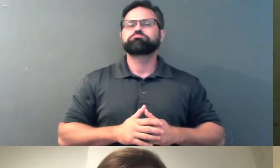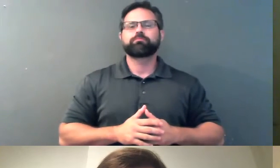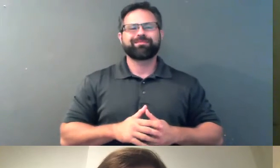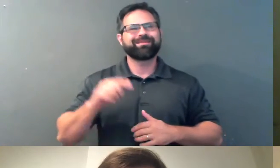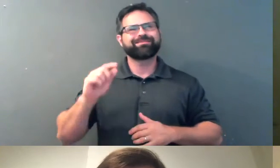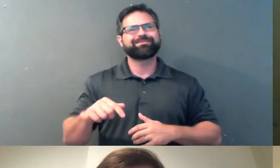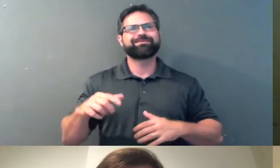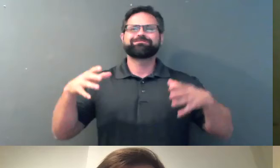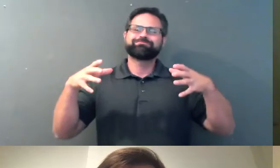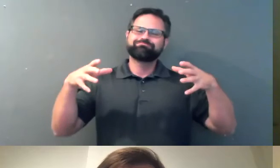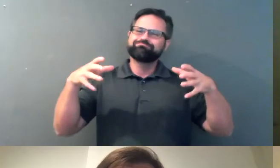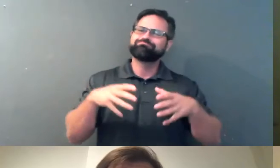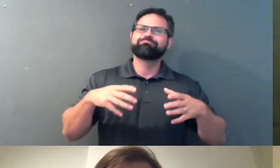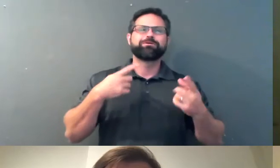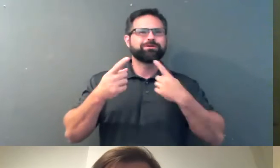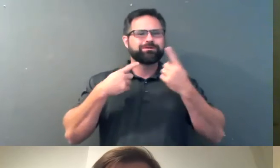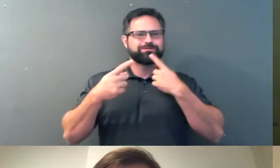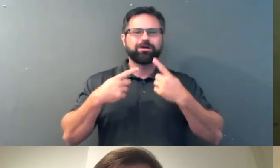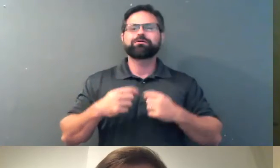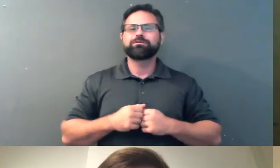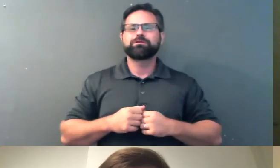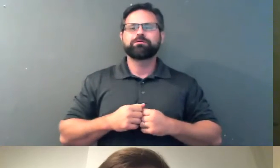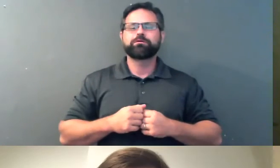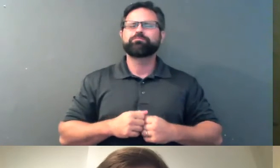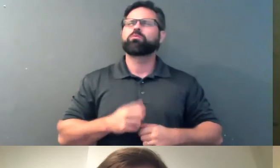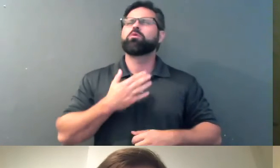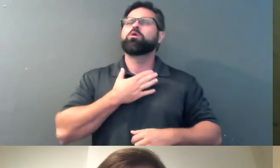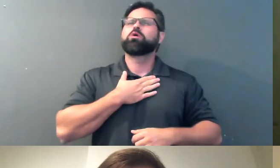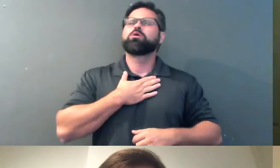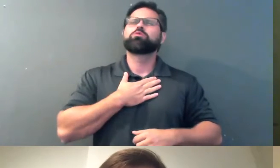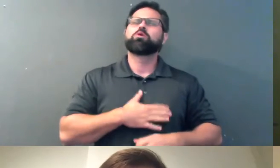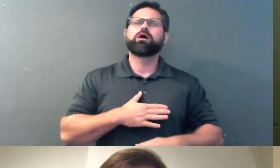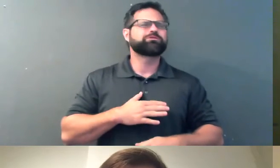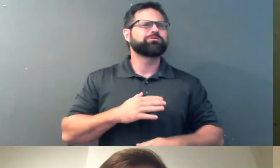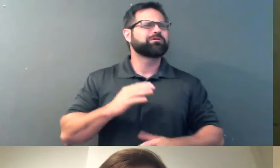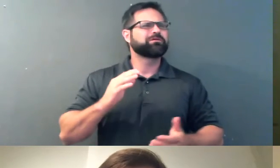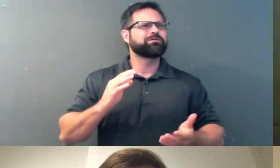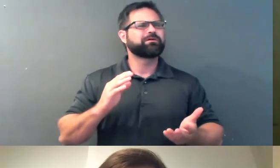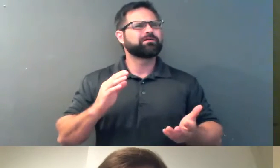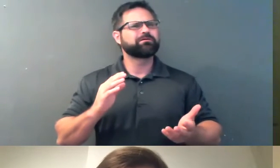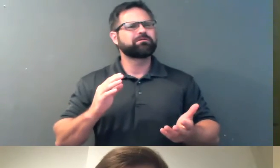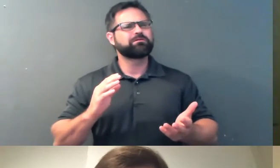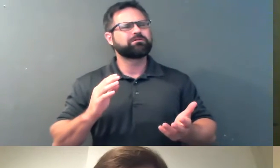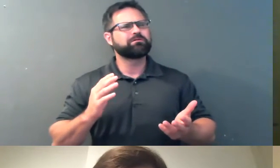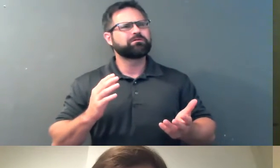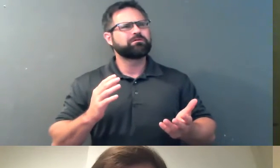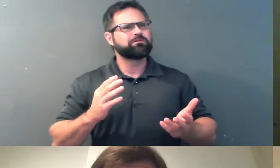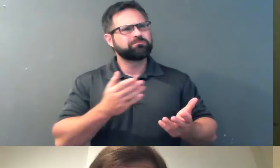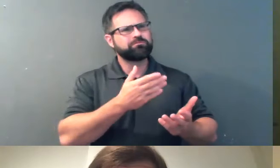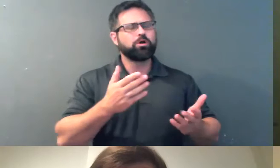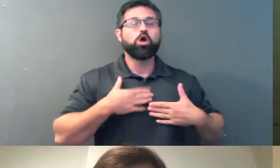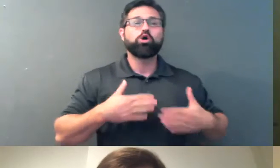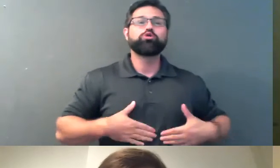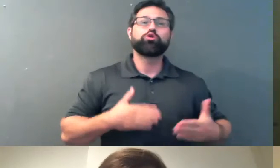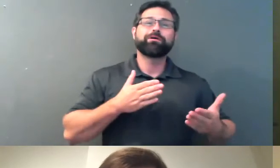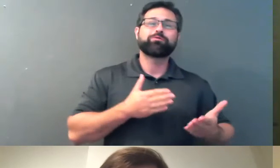breakout session seeks to get an idea from the human rights